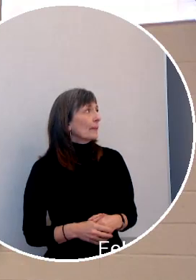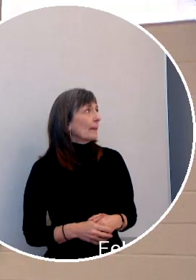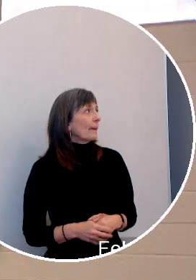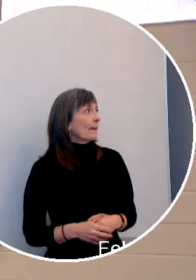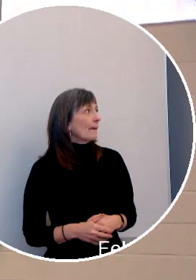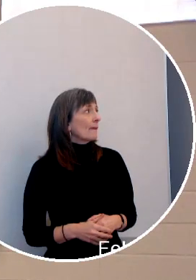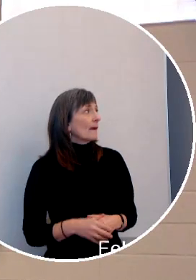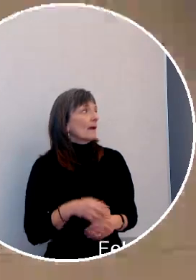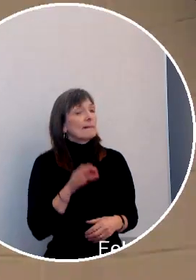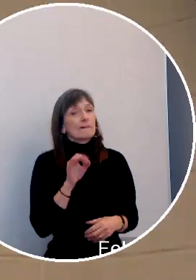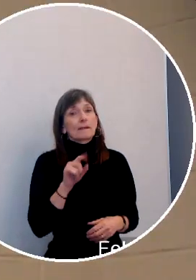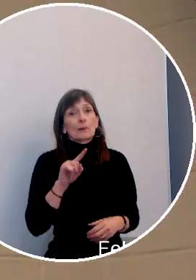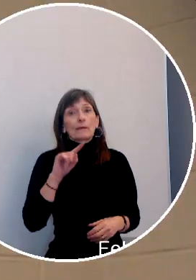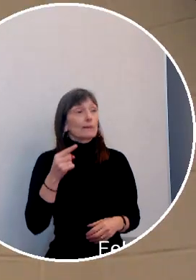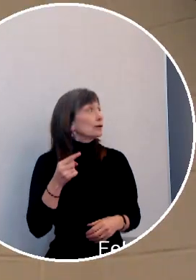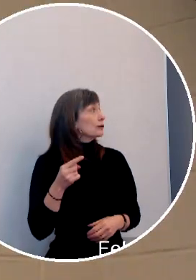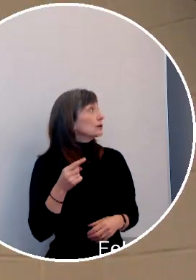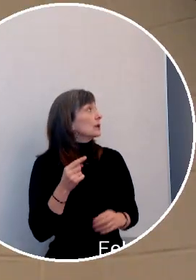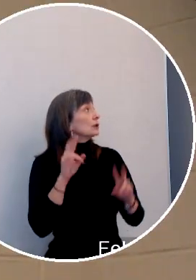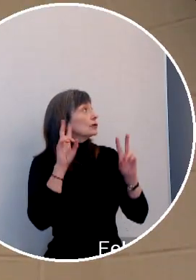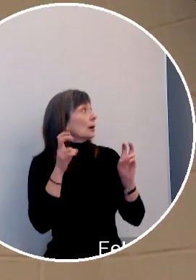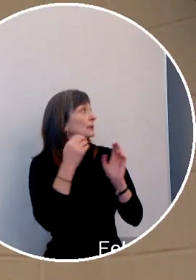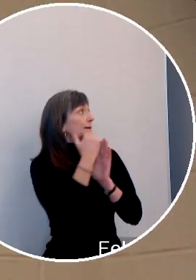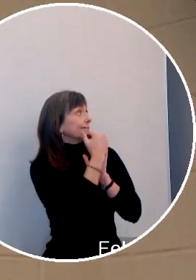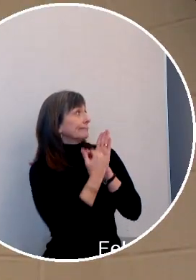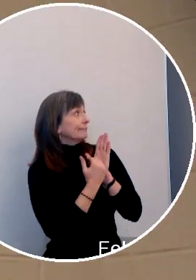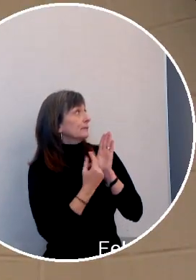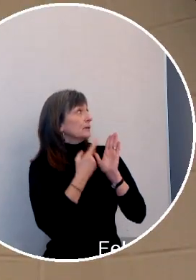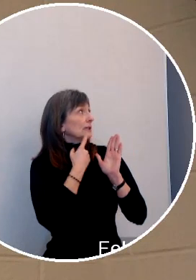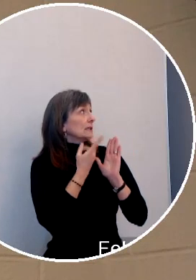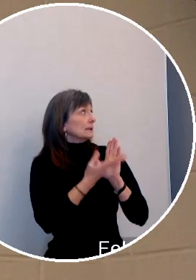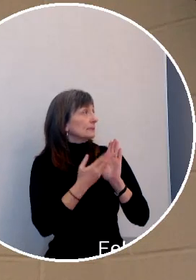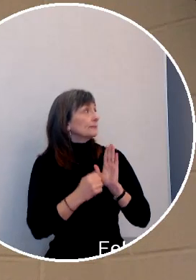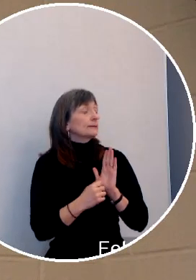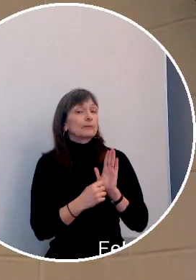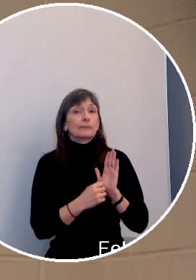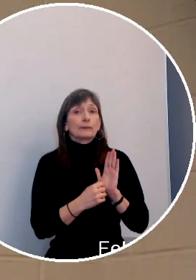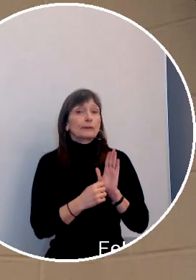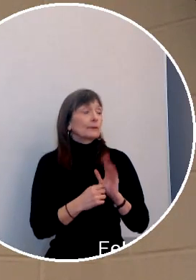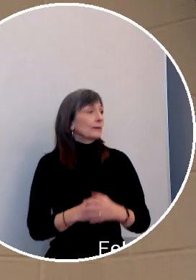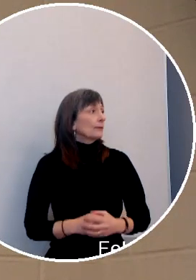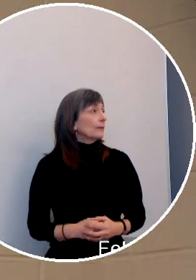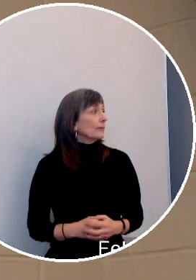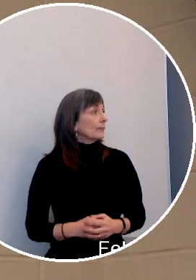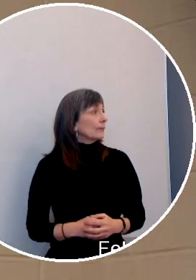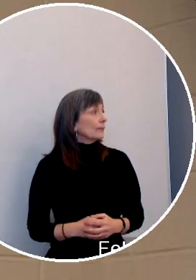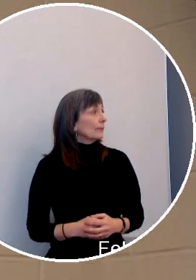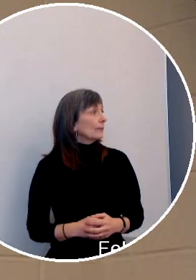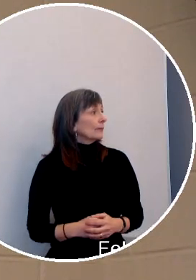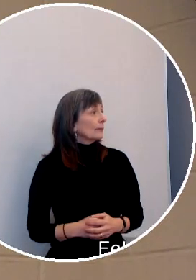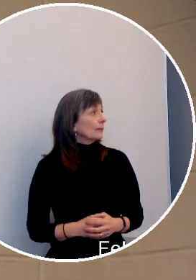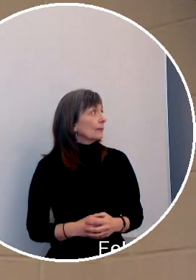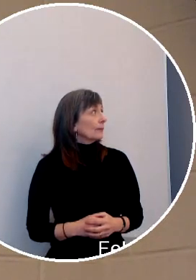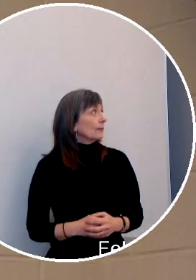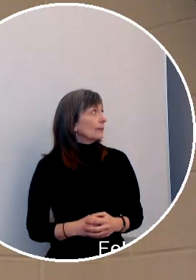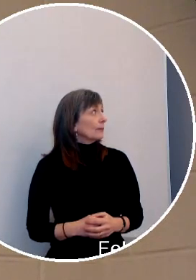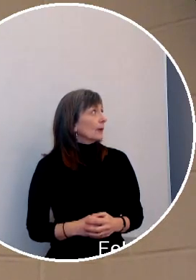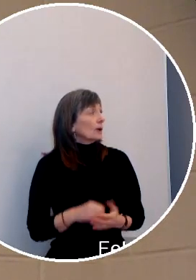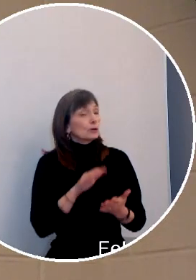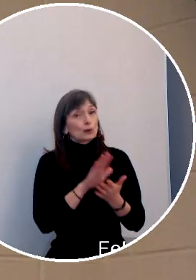Director's report for February 1st. So the topics I'll be covering, assisted by my colleagues at our senior